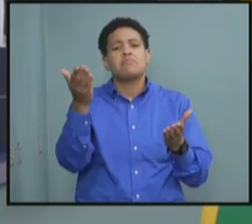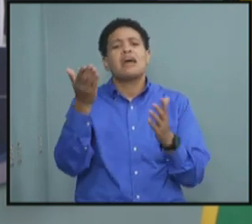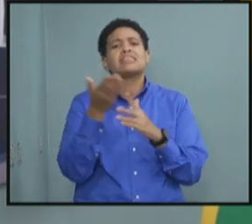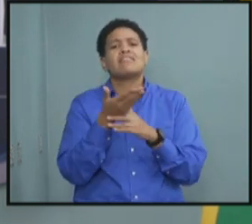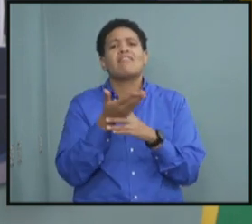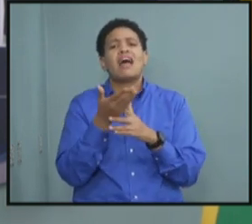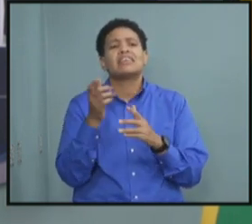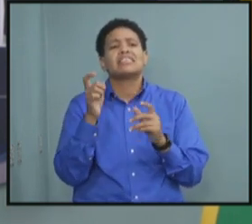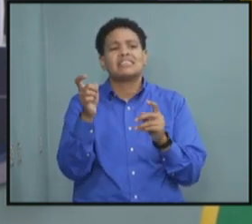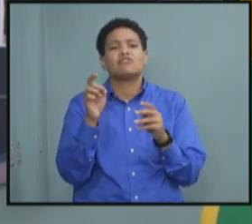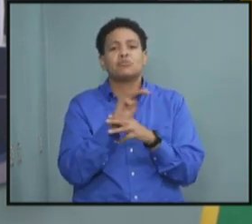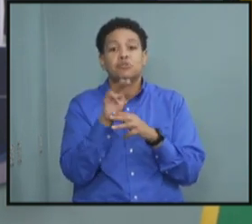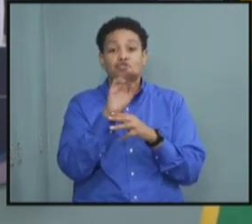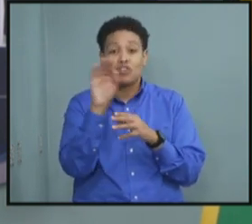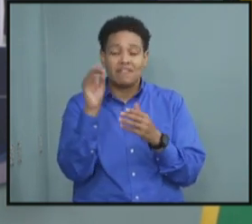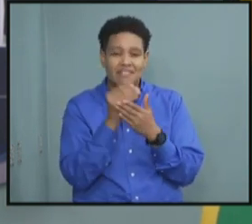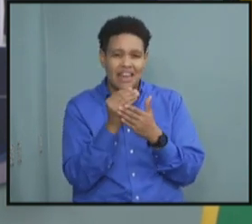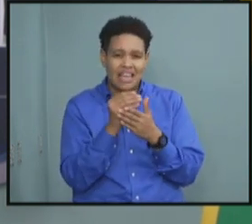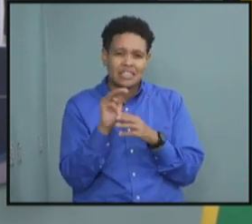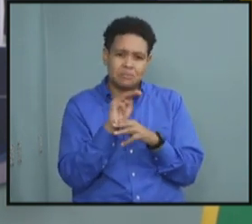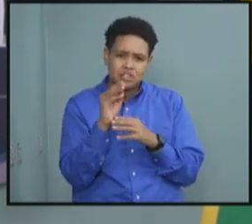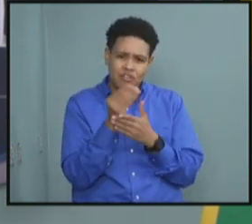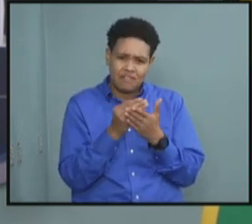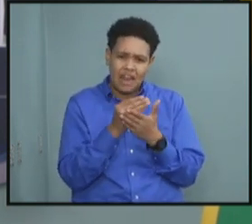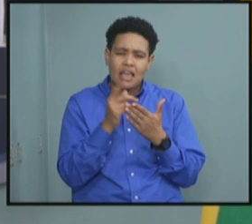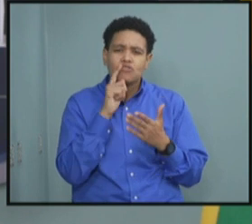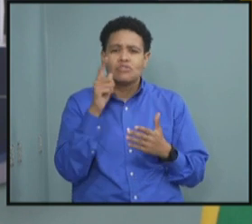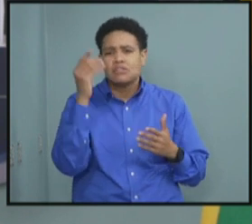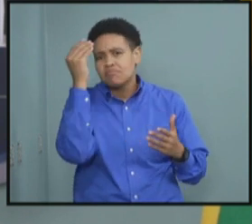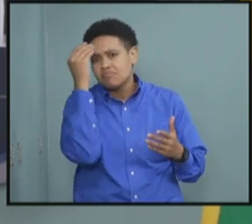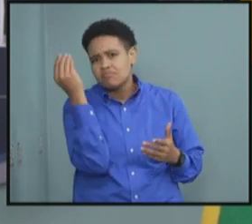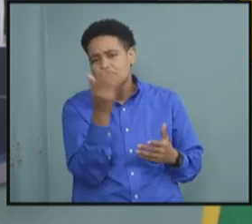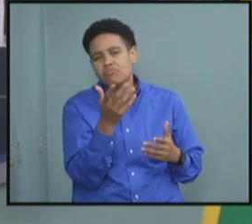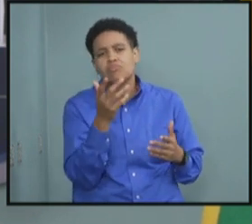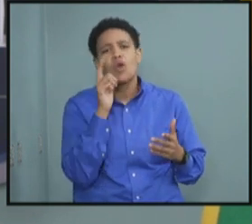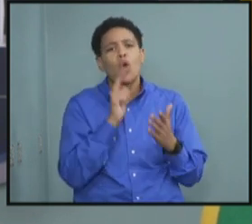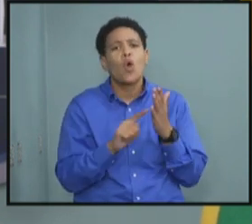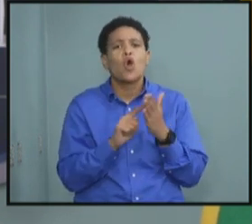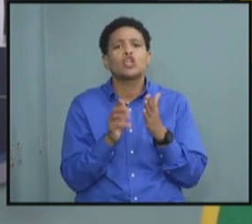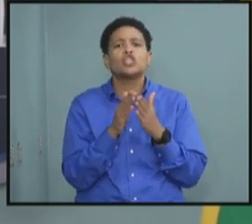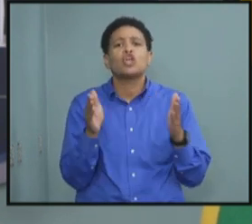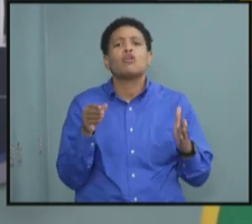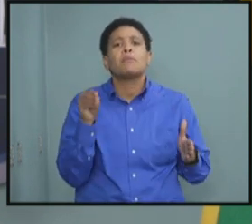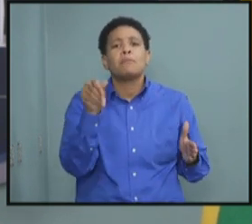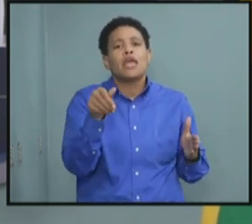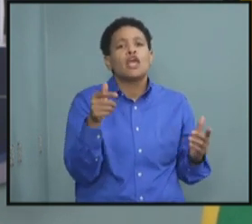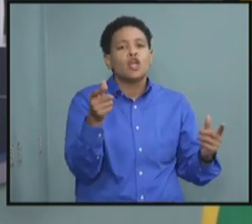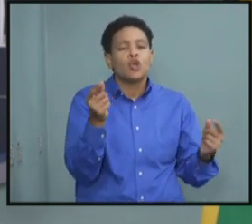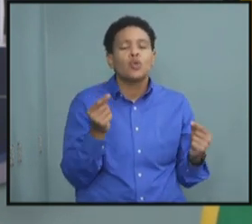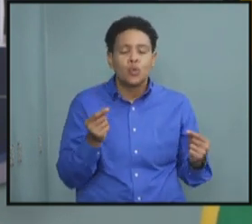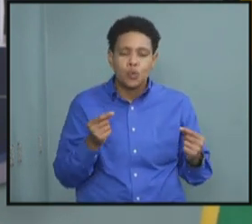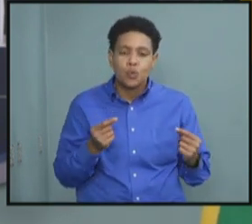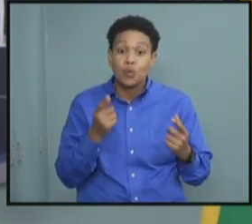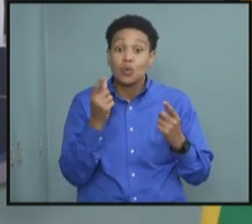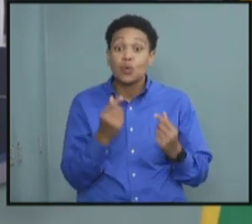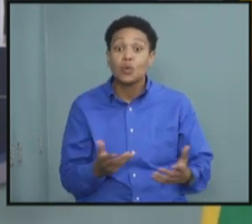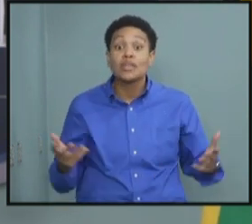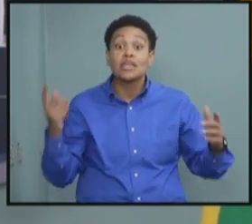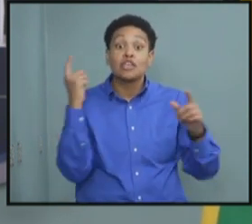Ministry of Finance, and the Ministry of Finance instructs the Auditor General to make the payment. Doing things